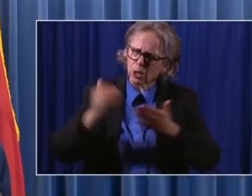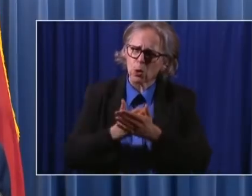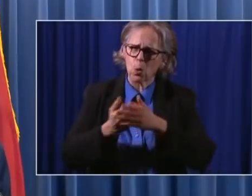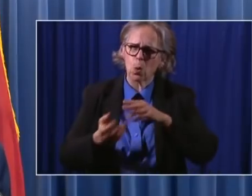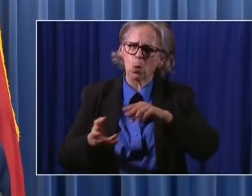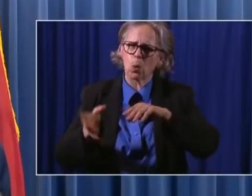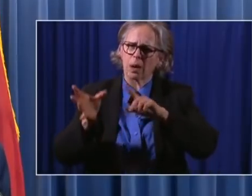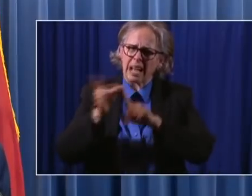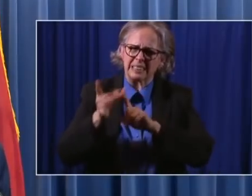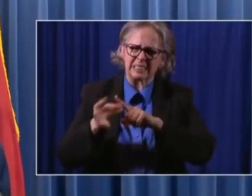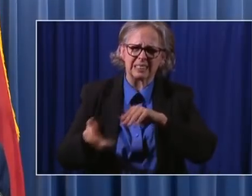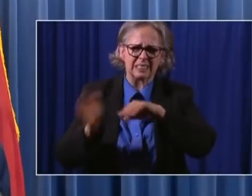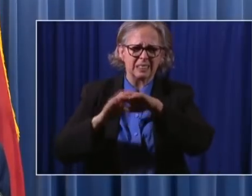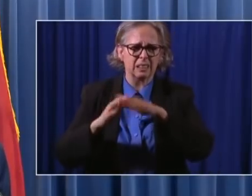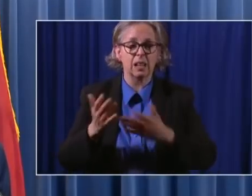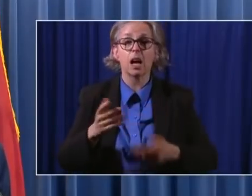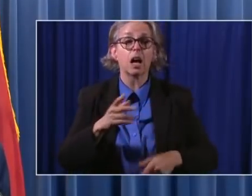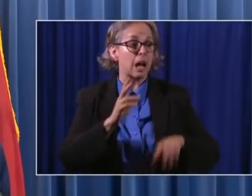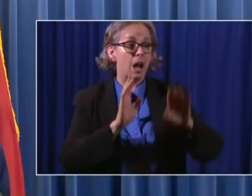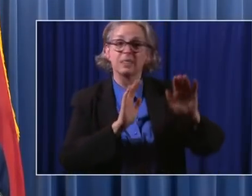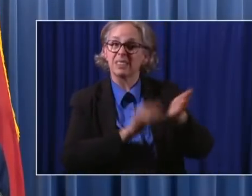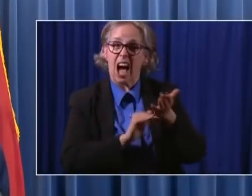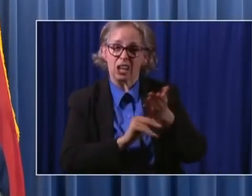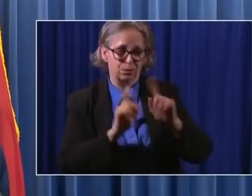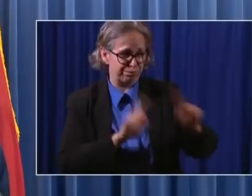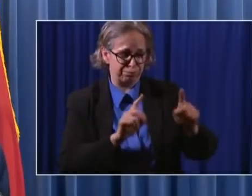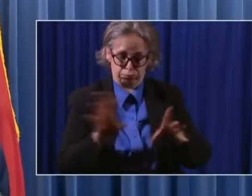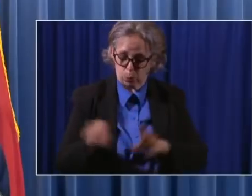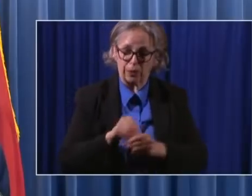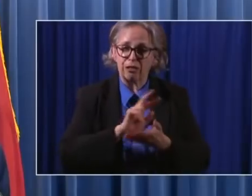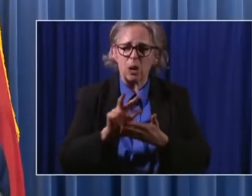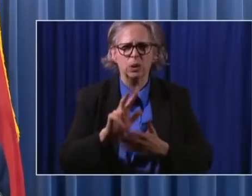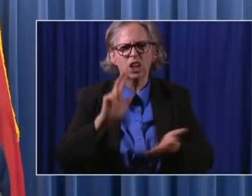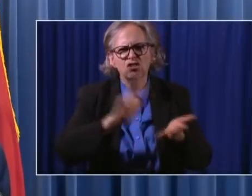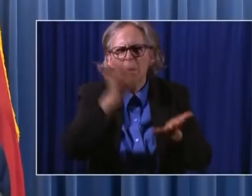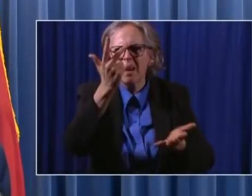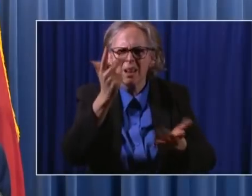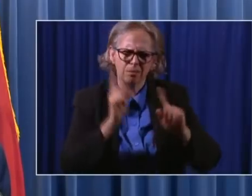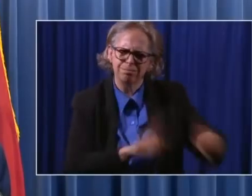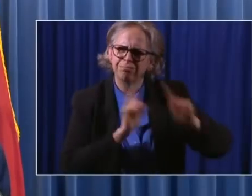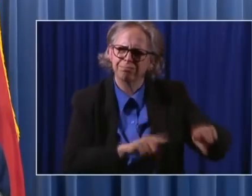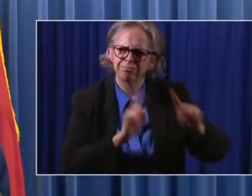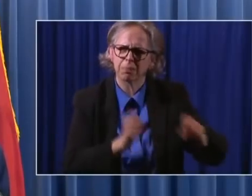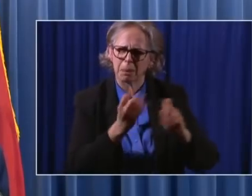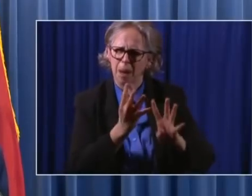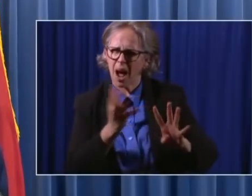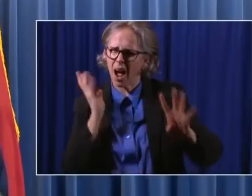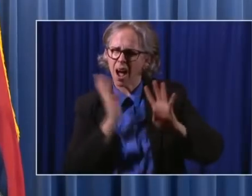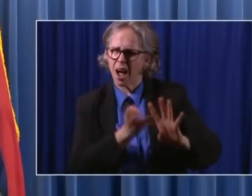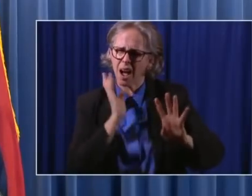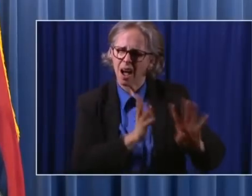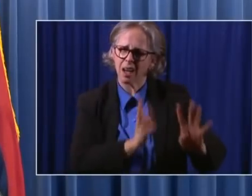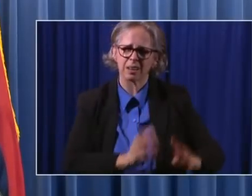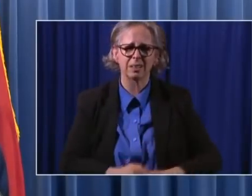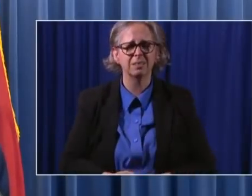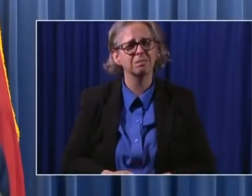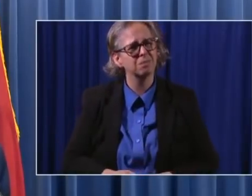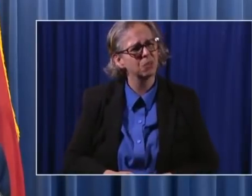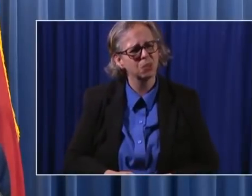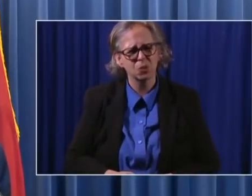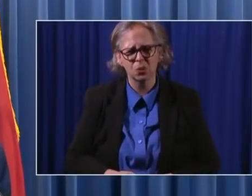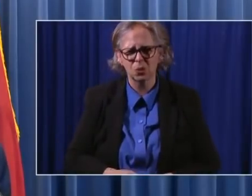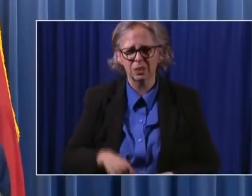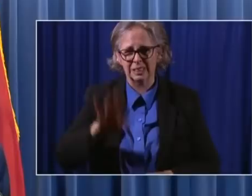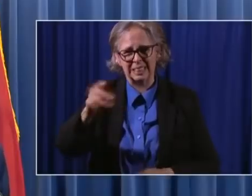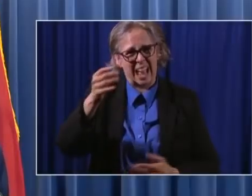more than tripled during the past 3 weeks. The county is very close to meeting the threshold for new hospital admissions. Some new cases are